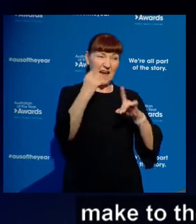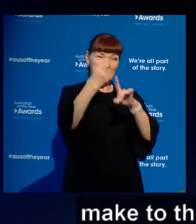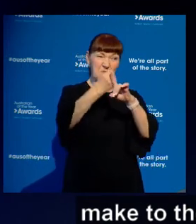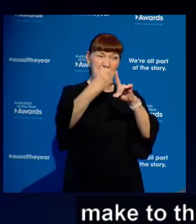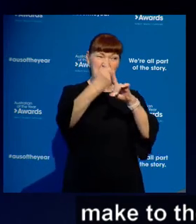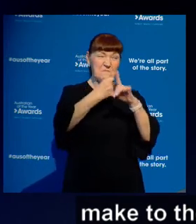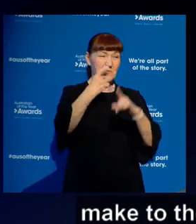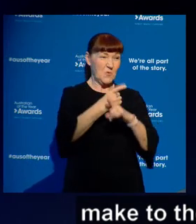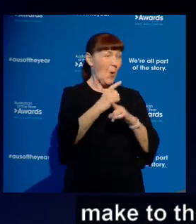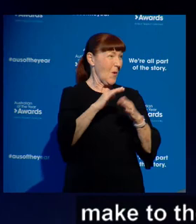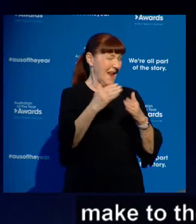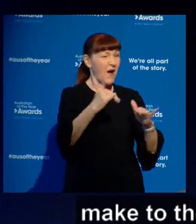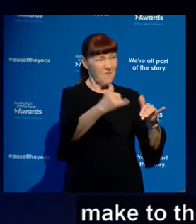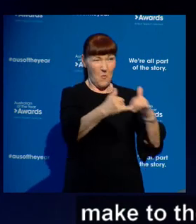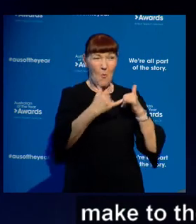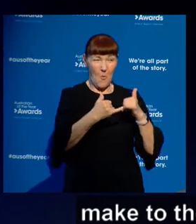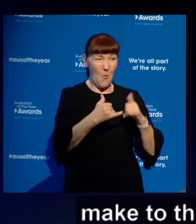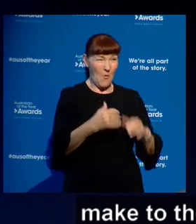You've been very generous.